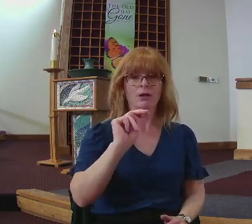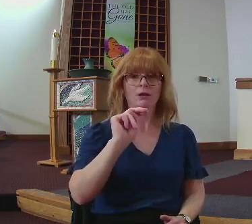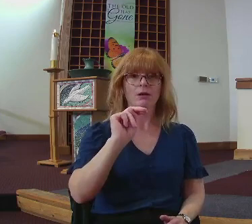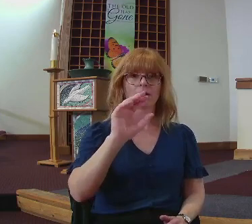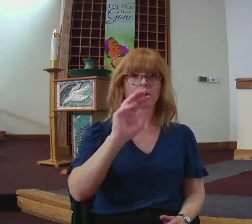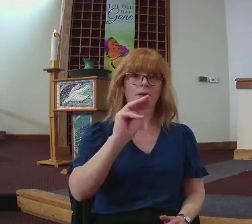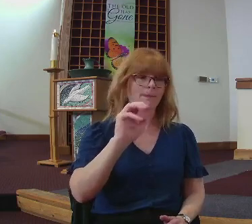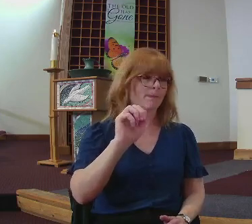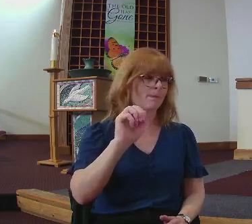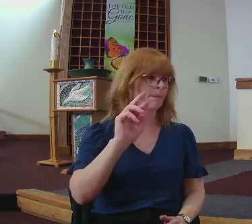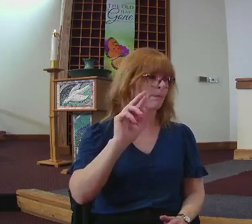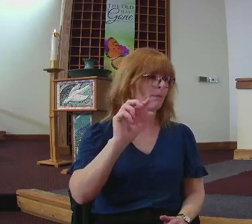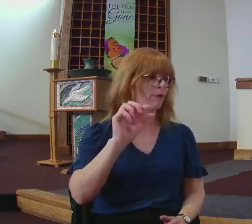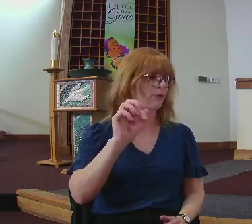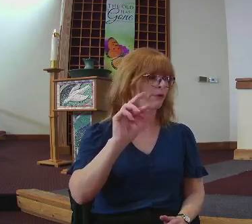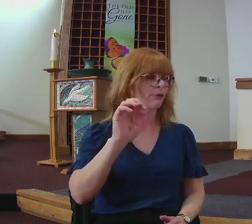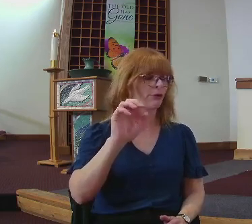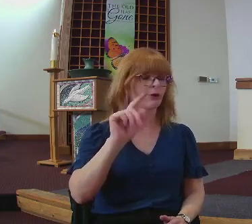Margaret,